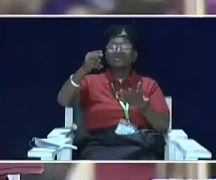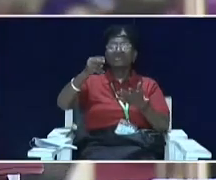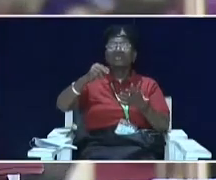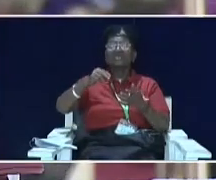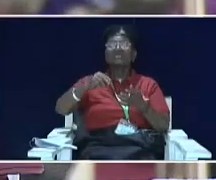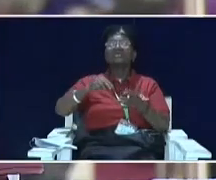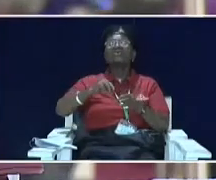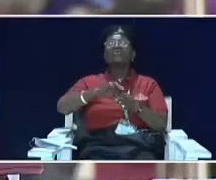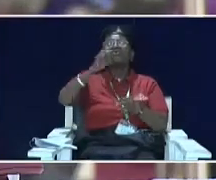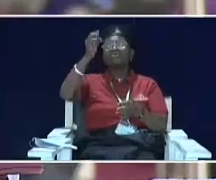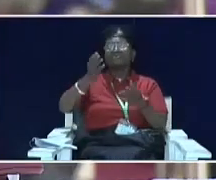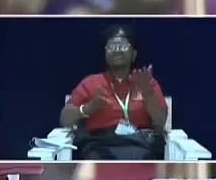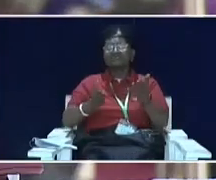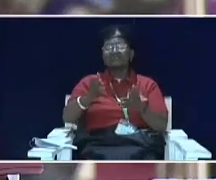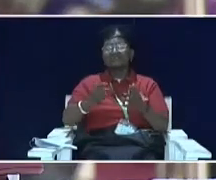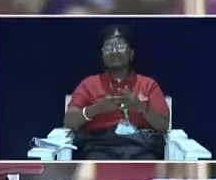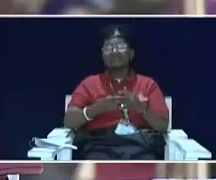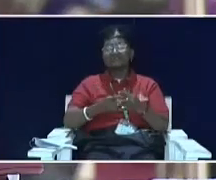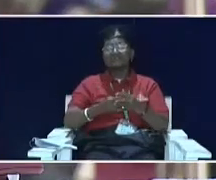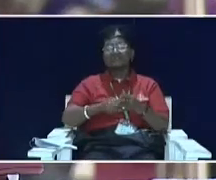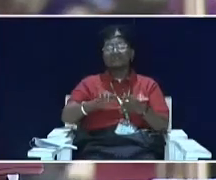beginning from February